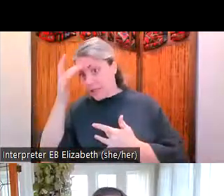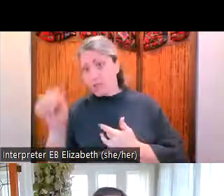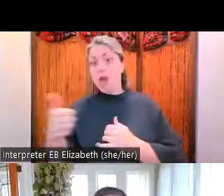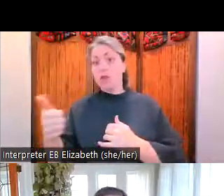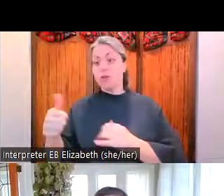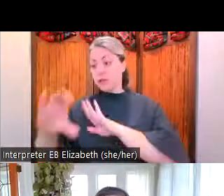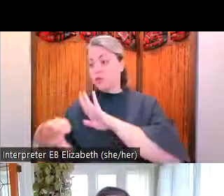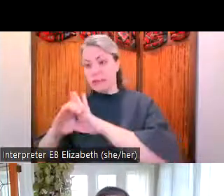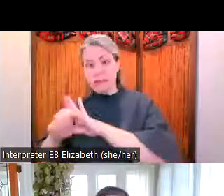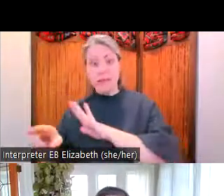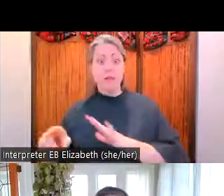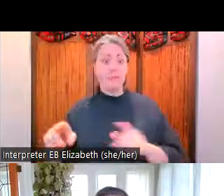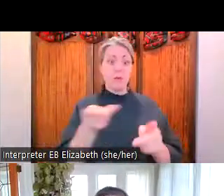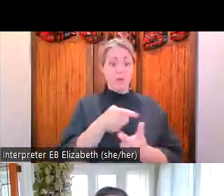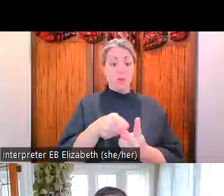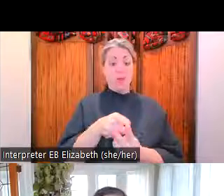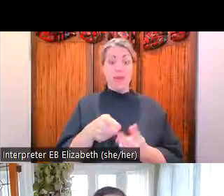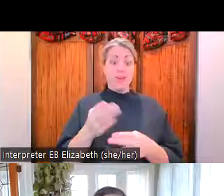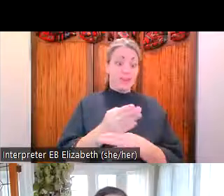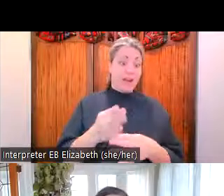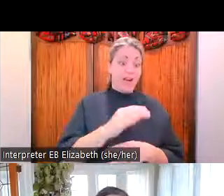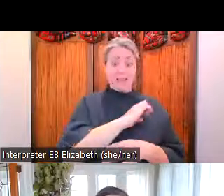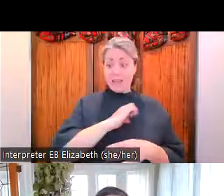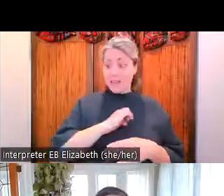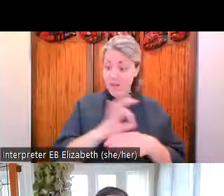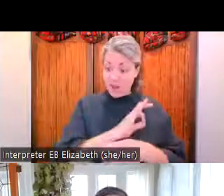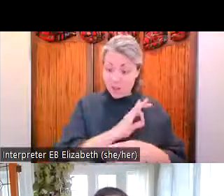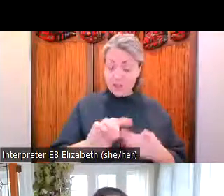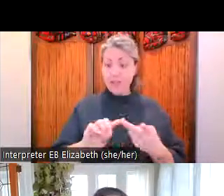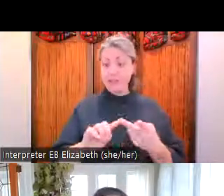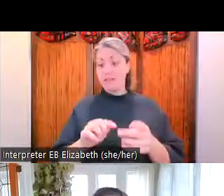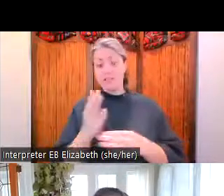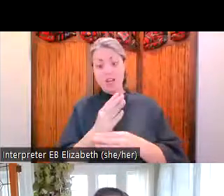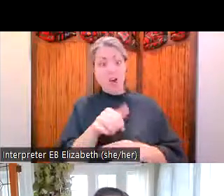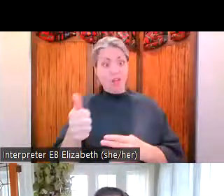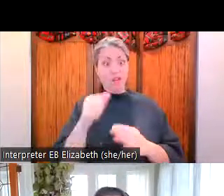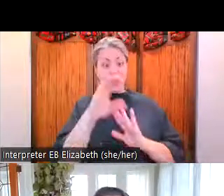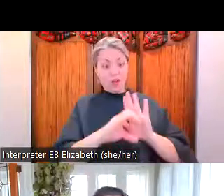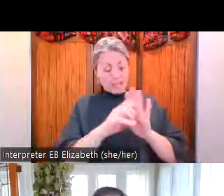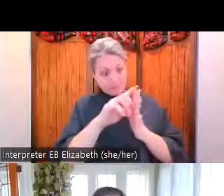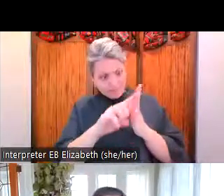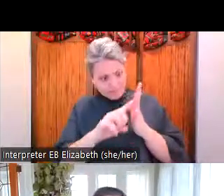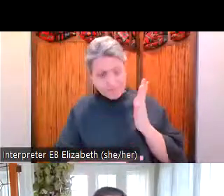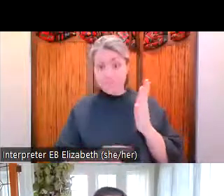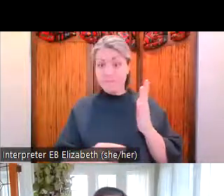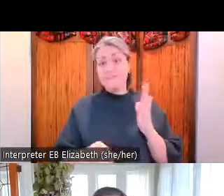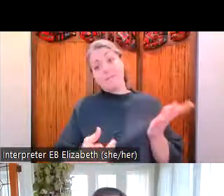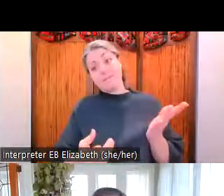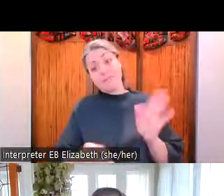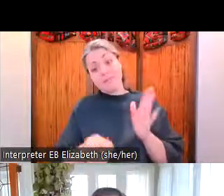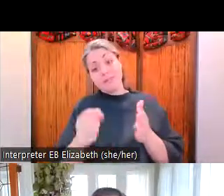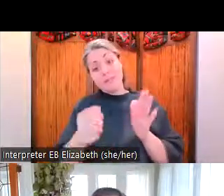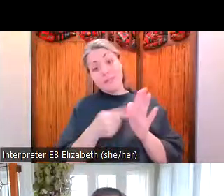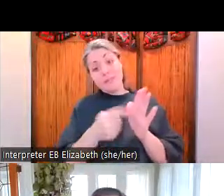genetic differences. They share executive function differences. They actually also have lots of other overlap symptoms that are not included